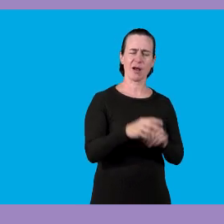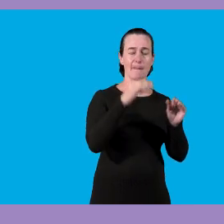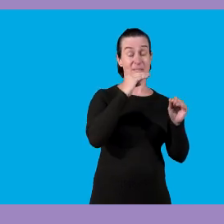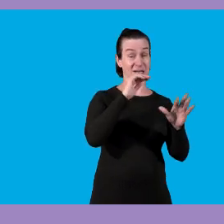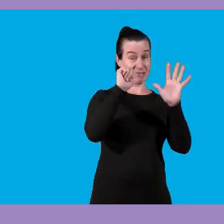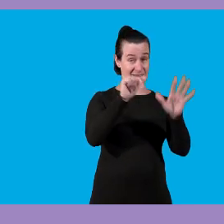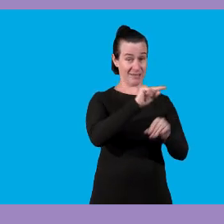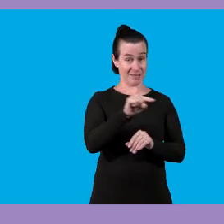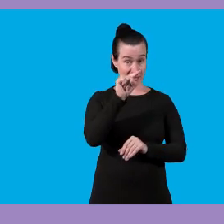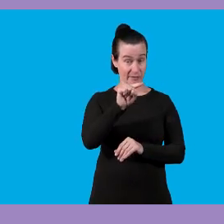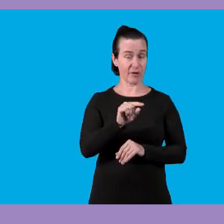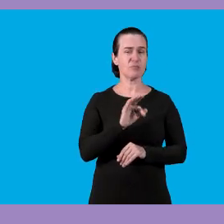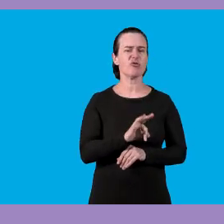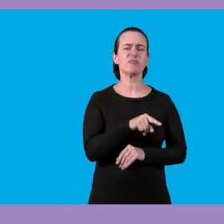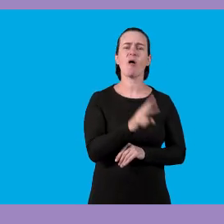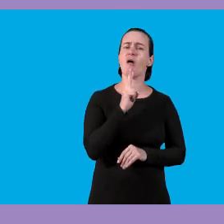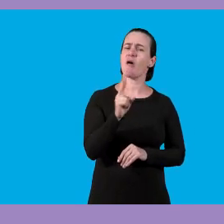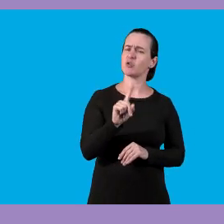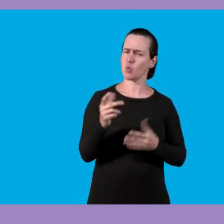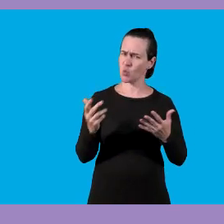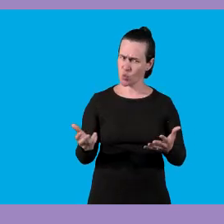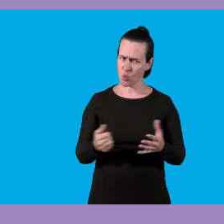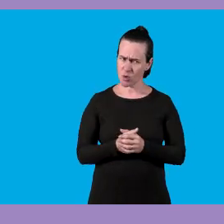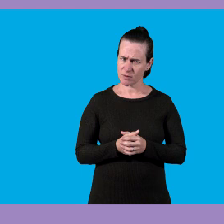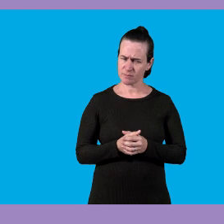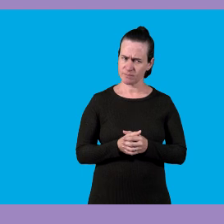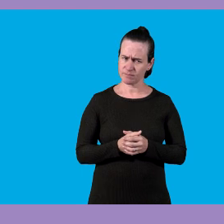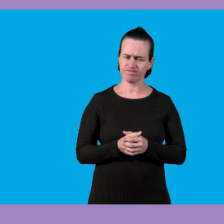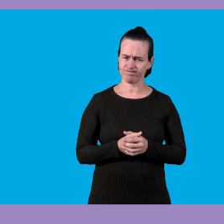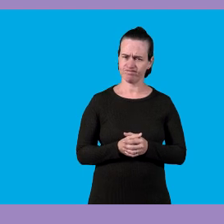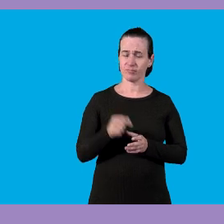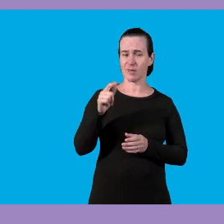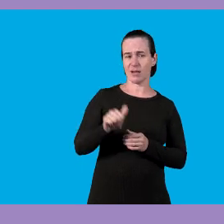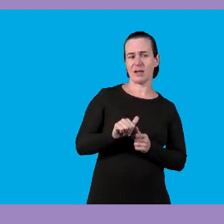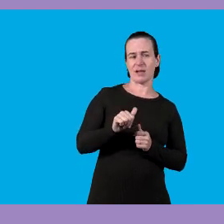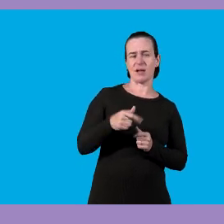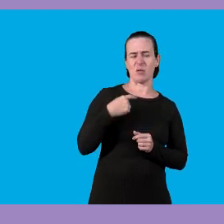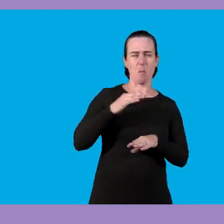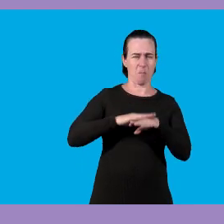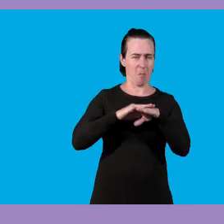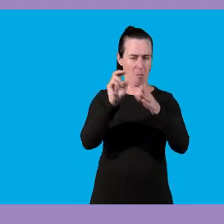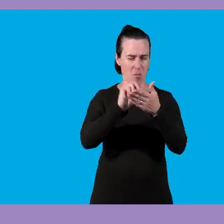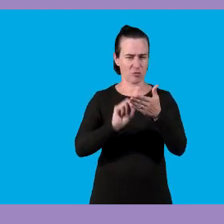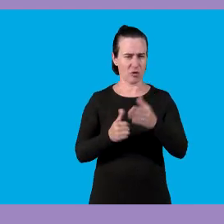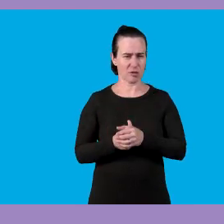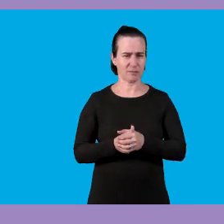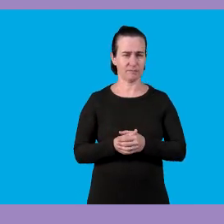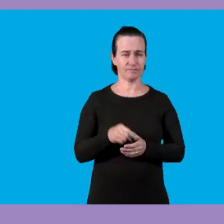gives us 3. And then we look at the next one. Maybe let's write it further